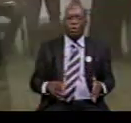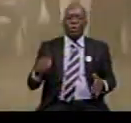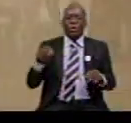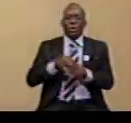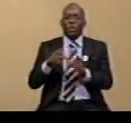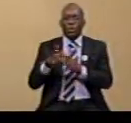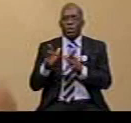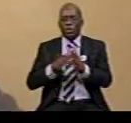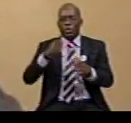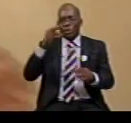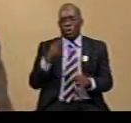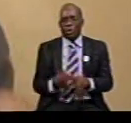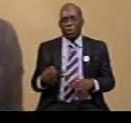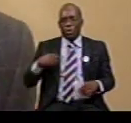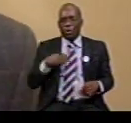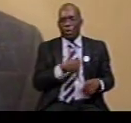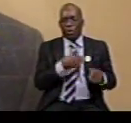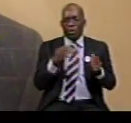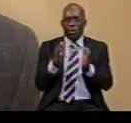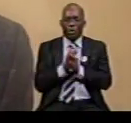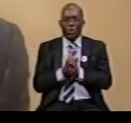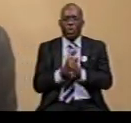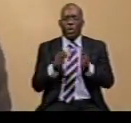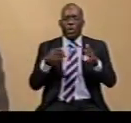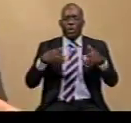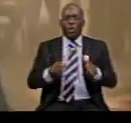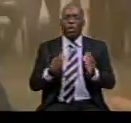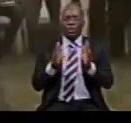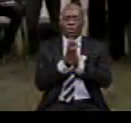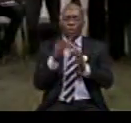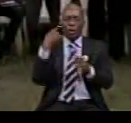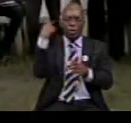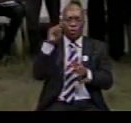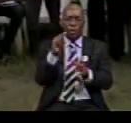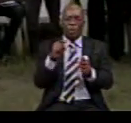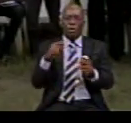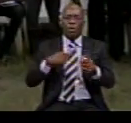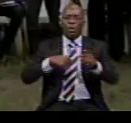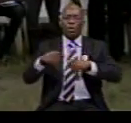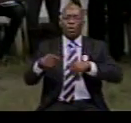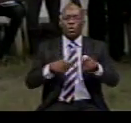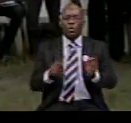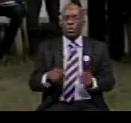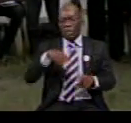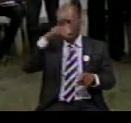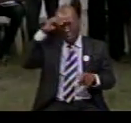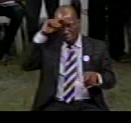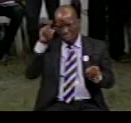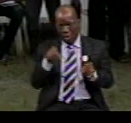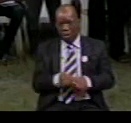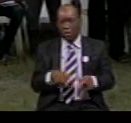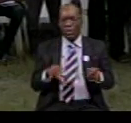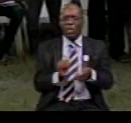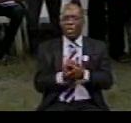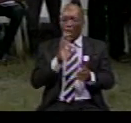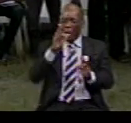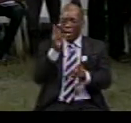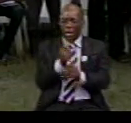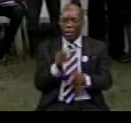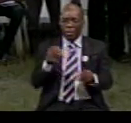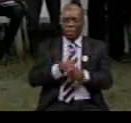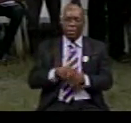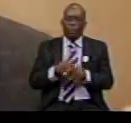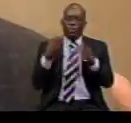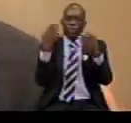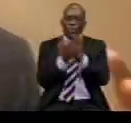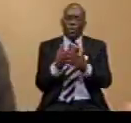pray those persecuted brethren that are being kept in prison, that are being denied their basic